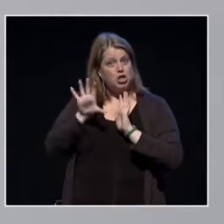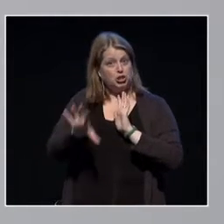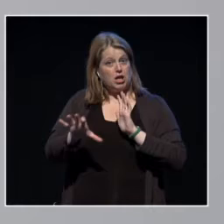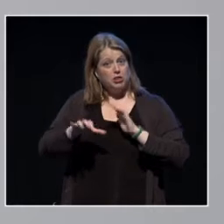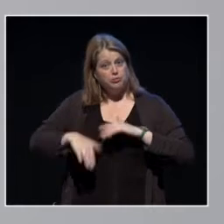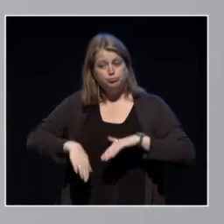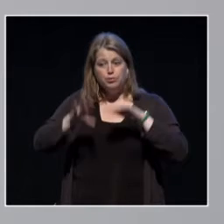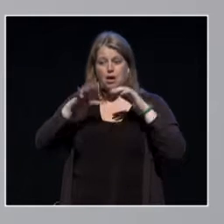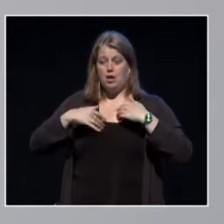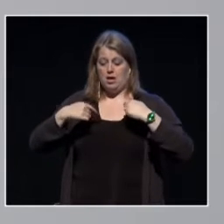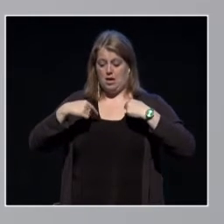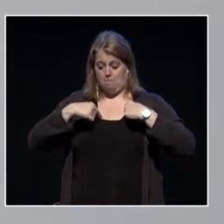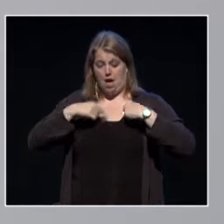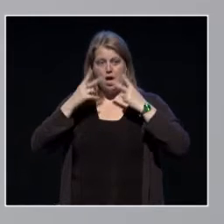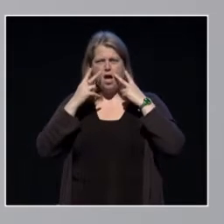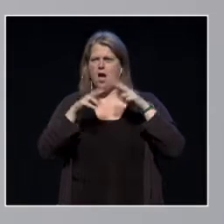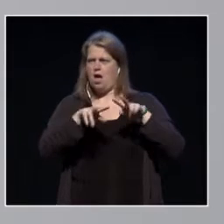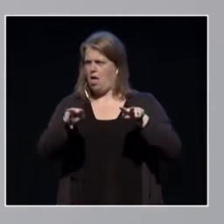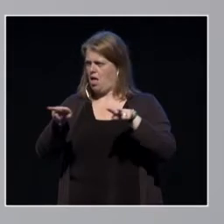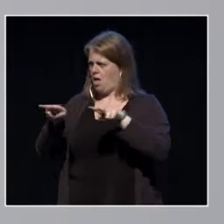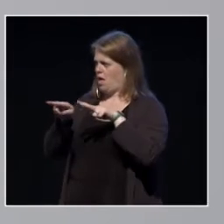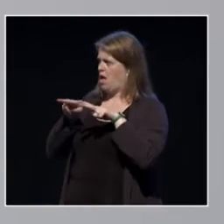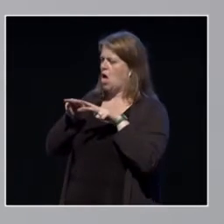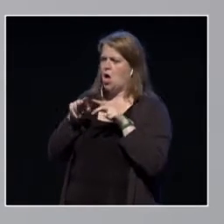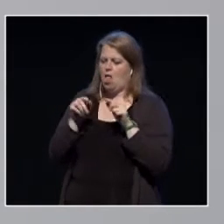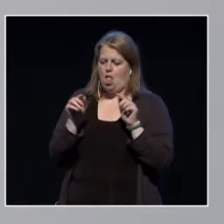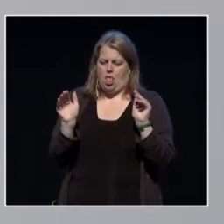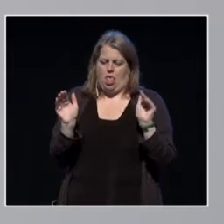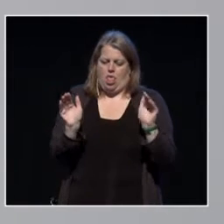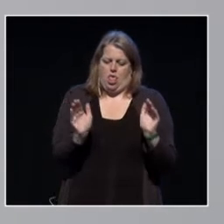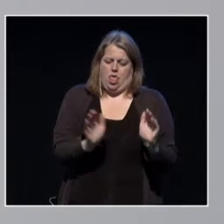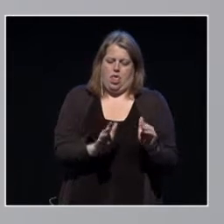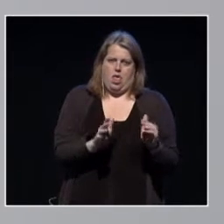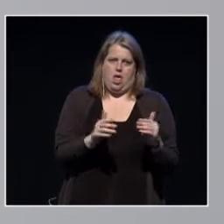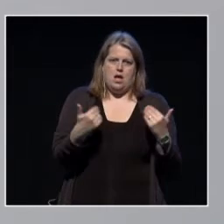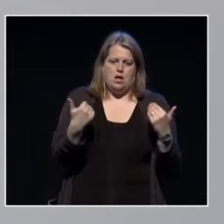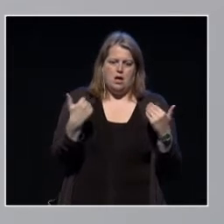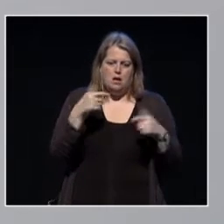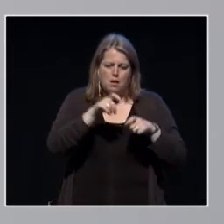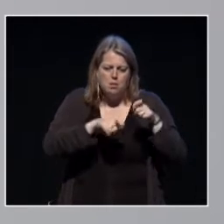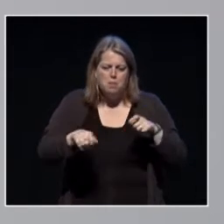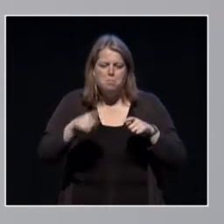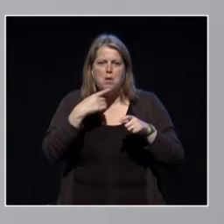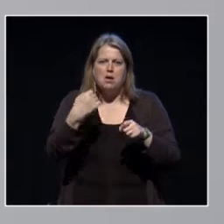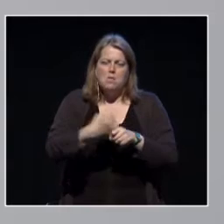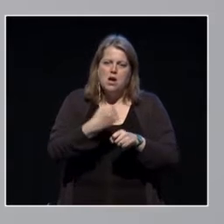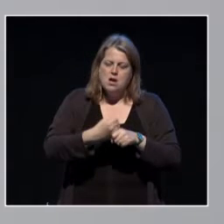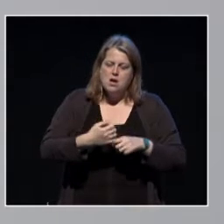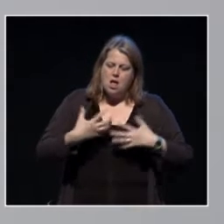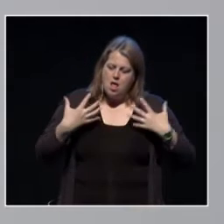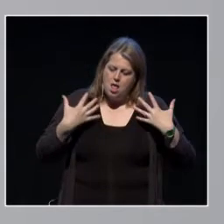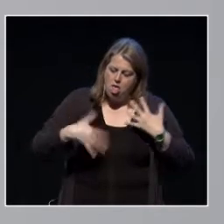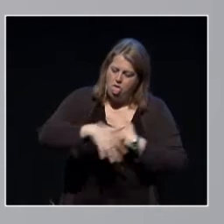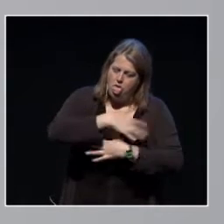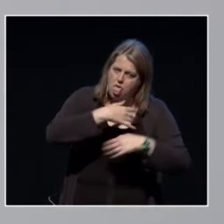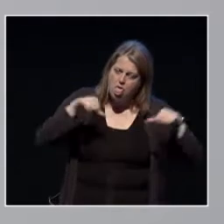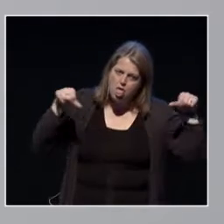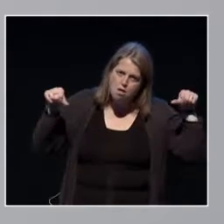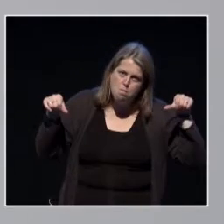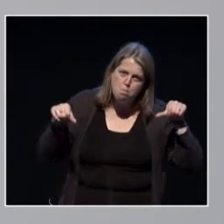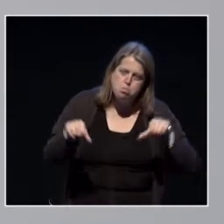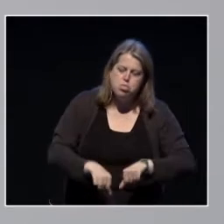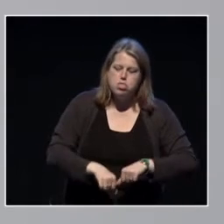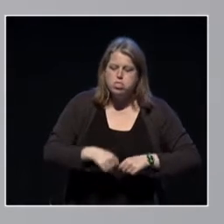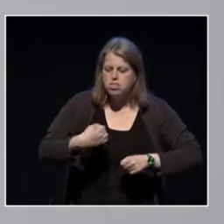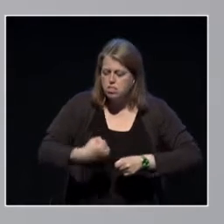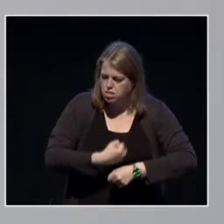people, millions of them, work in indecent working conditions in private sector firms to earn